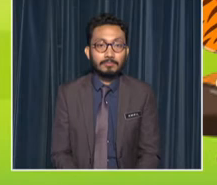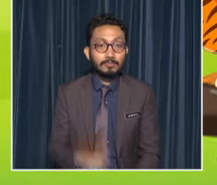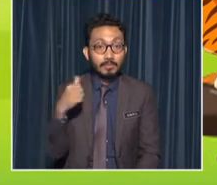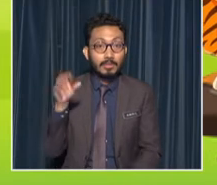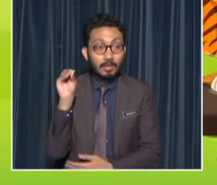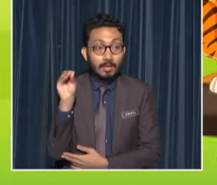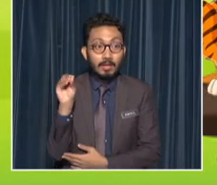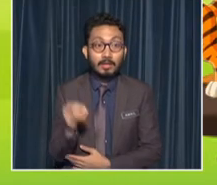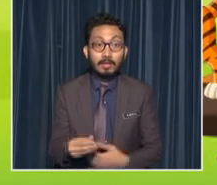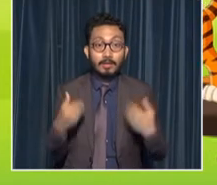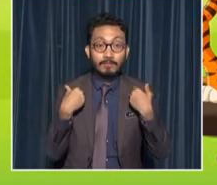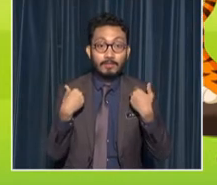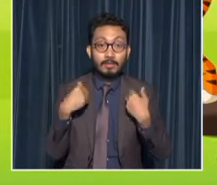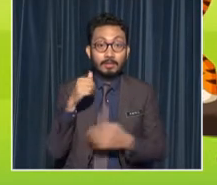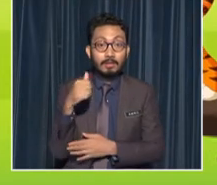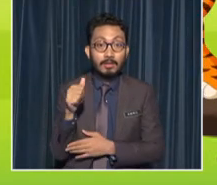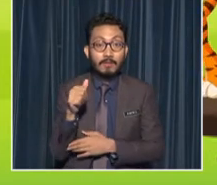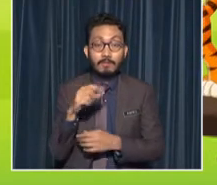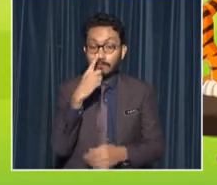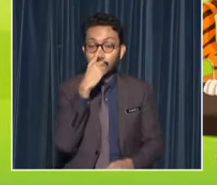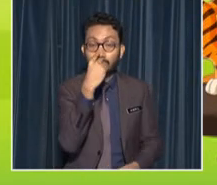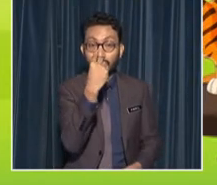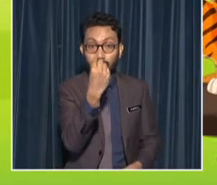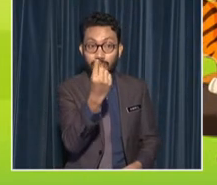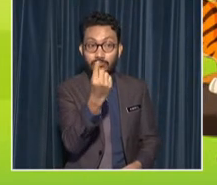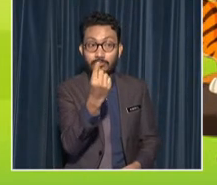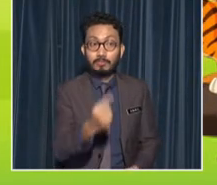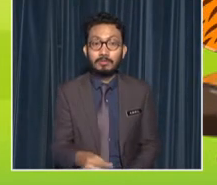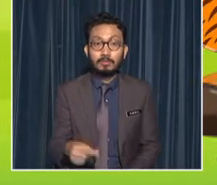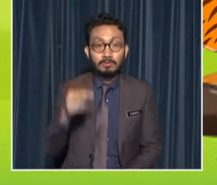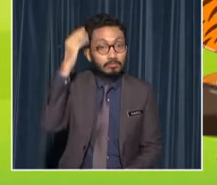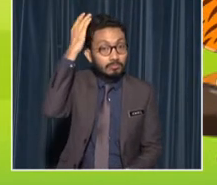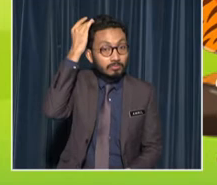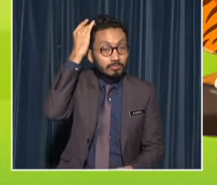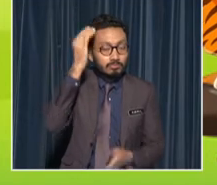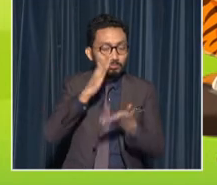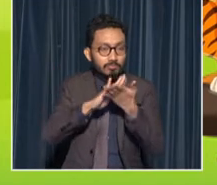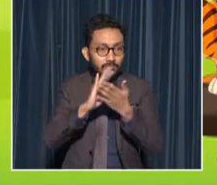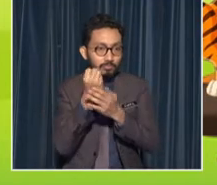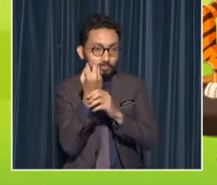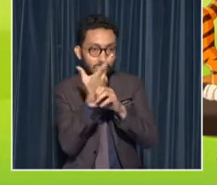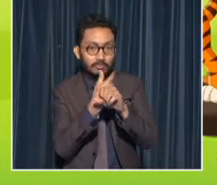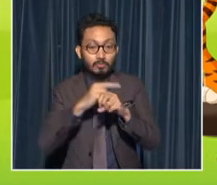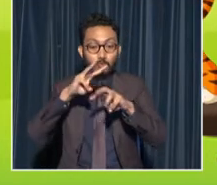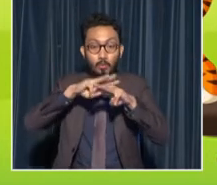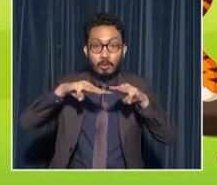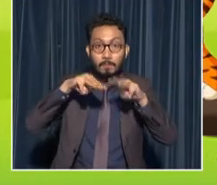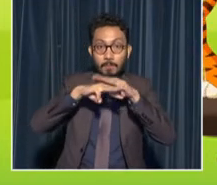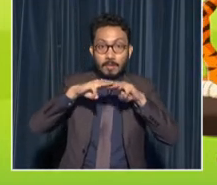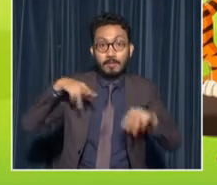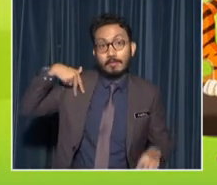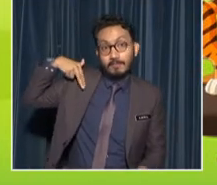A duck has a flat beak, shiny feathers,